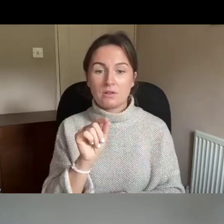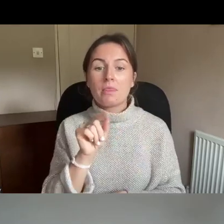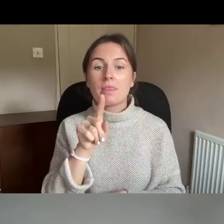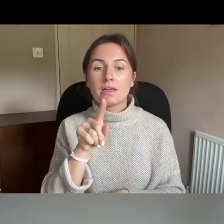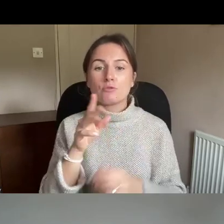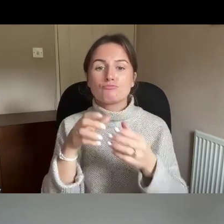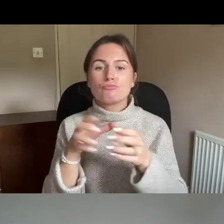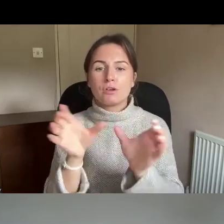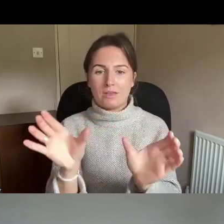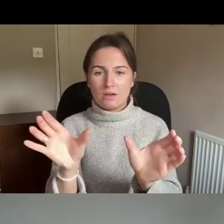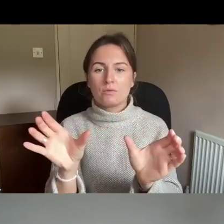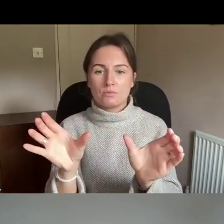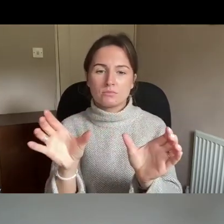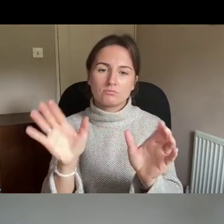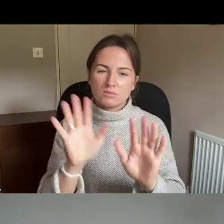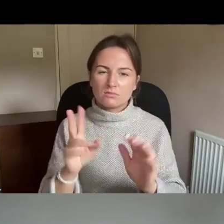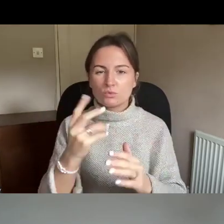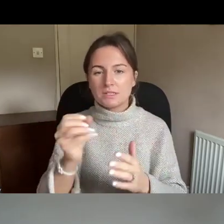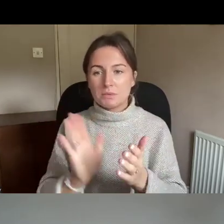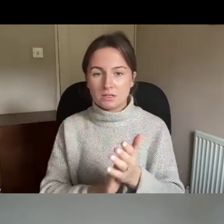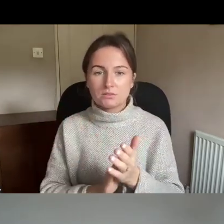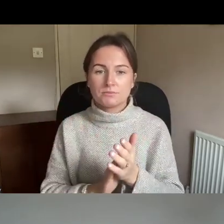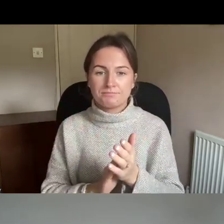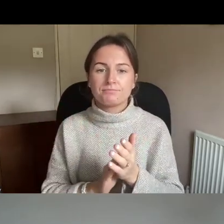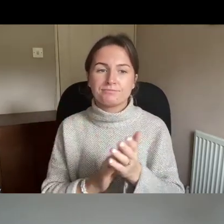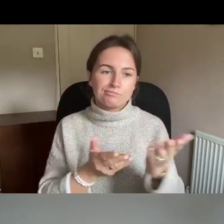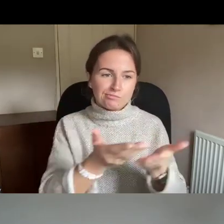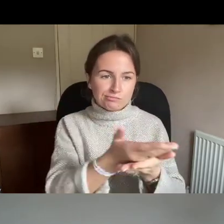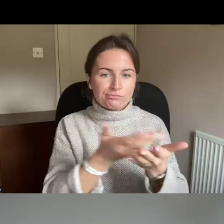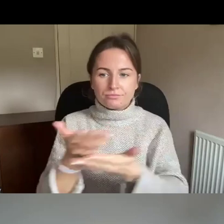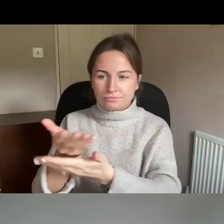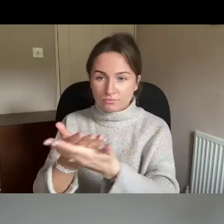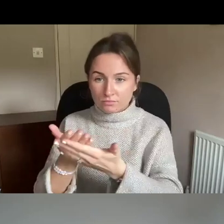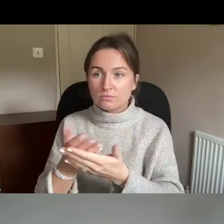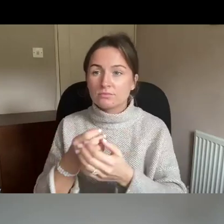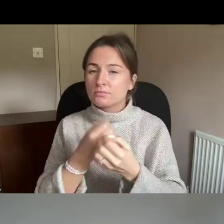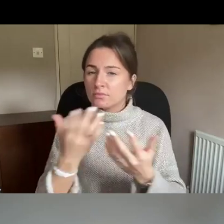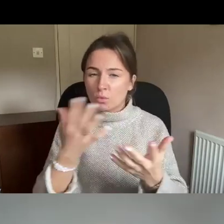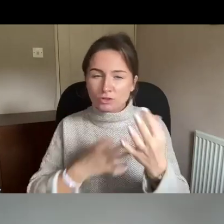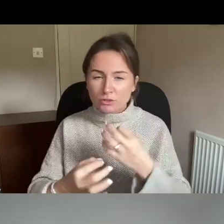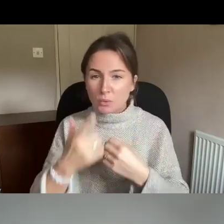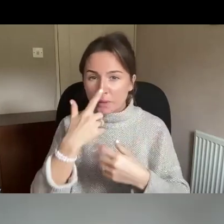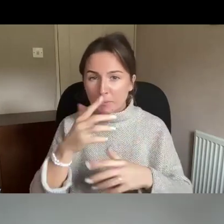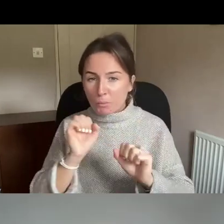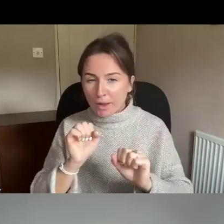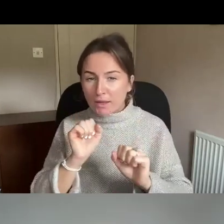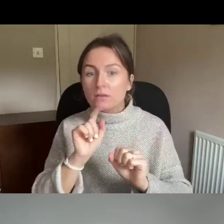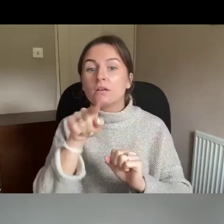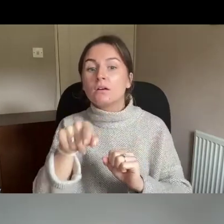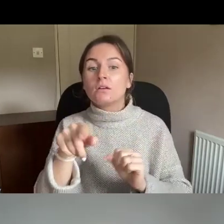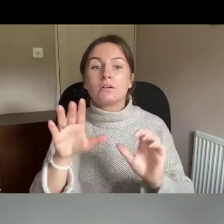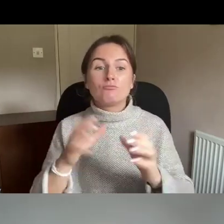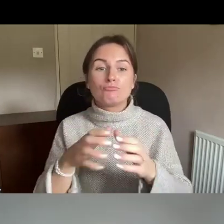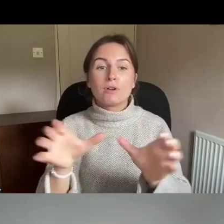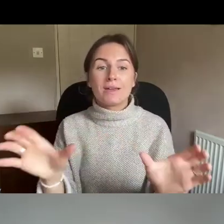session for about 20 minutes. And so if you want to ask questions, you can wait to the breakout sessions, which will